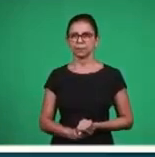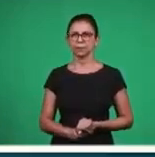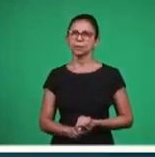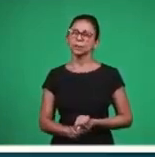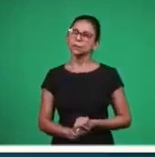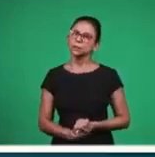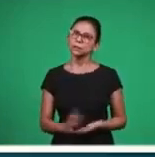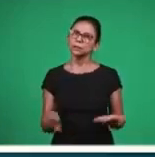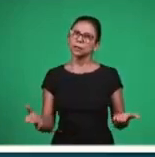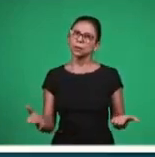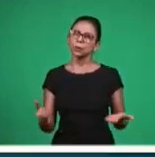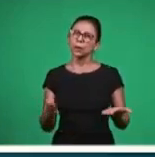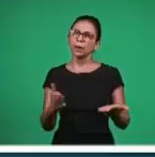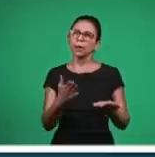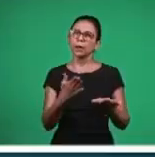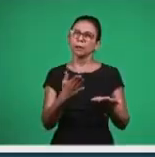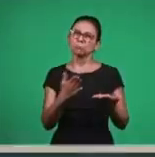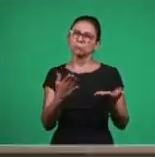The field of